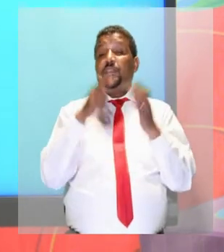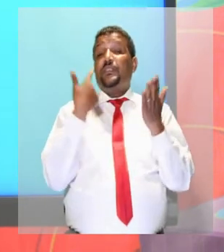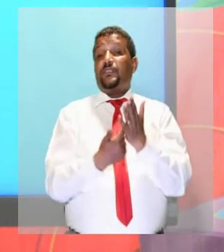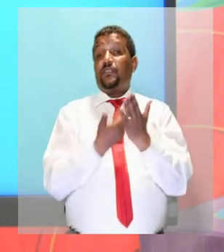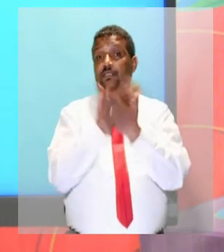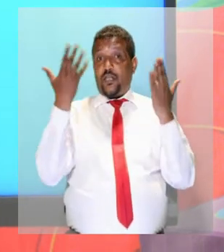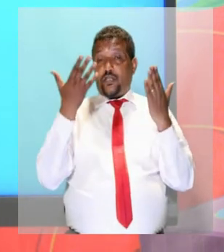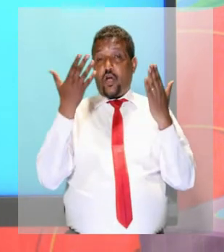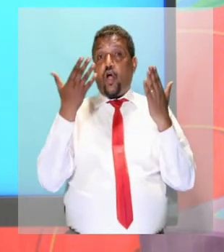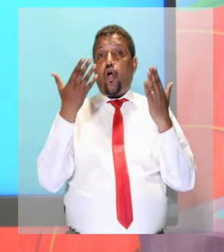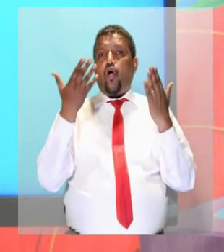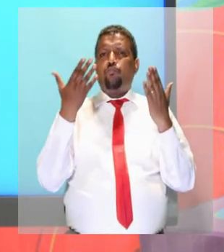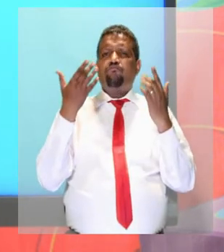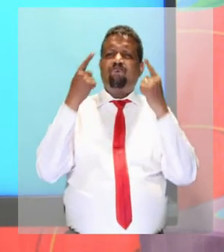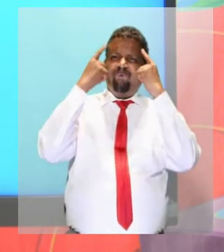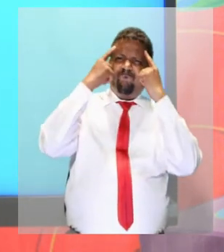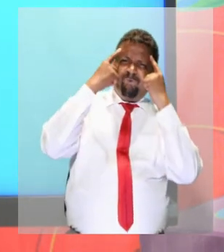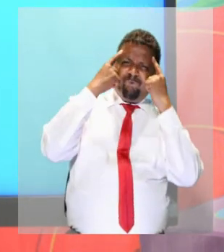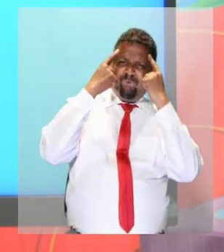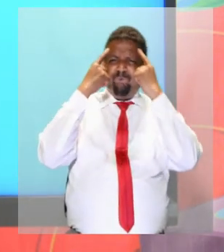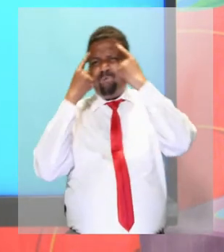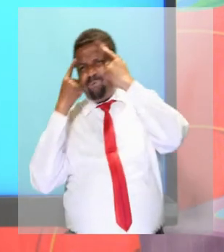indifferent. Shall I